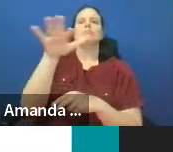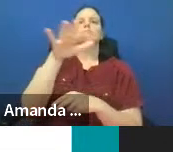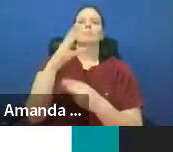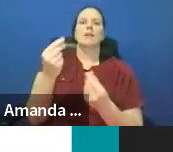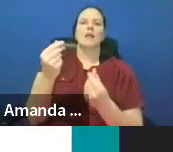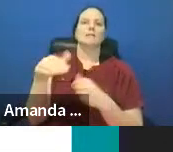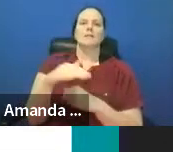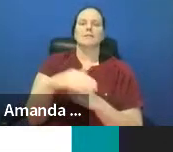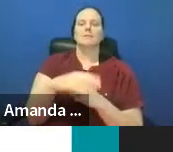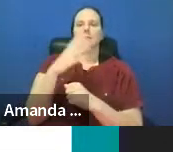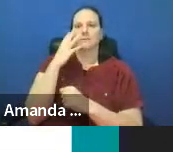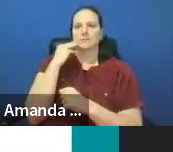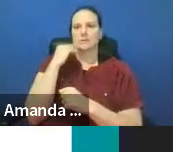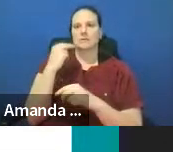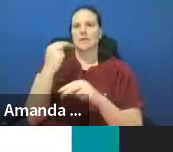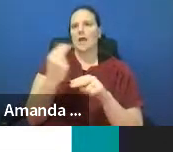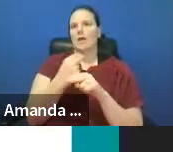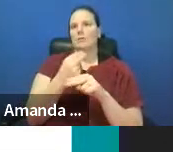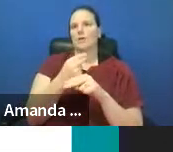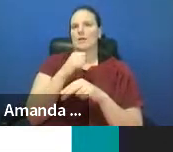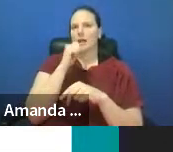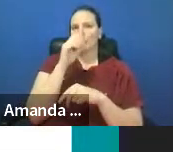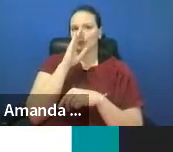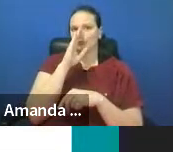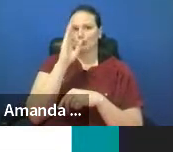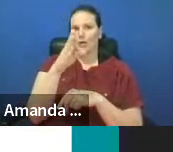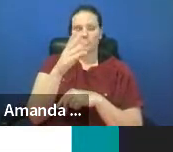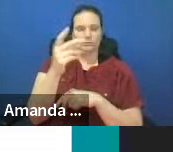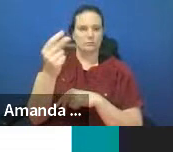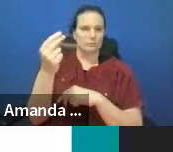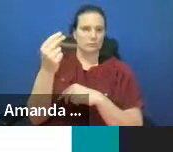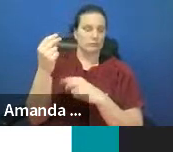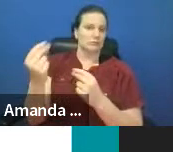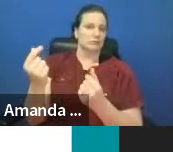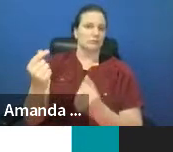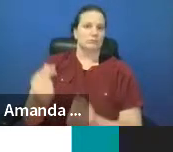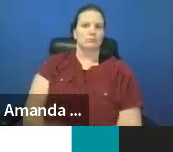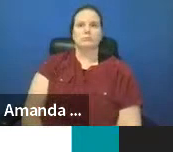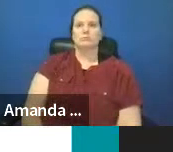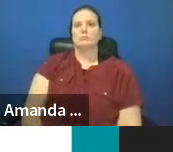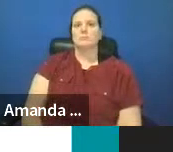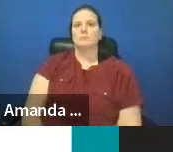the experience of the highway isn't as direct and immediate. Next slide.